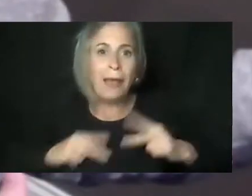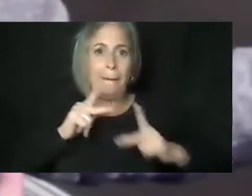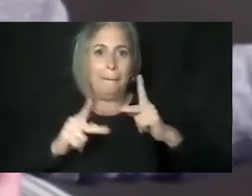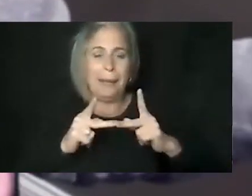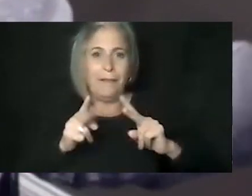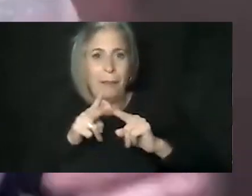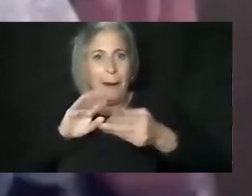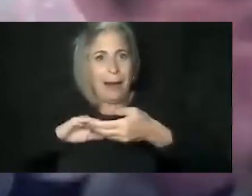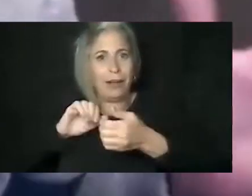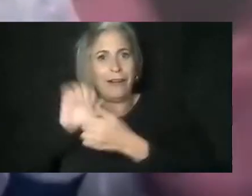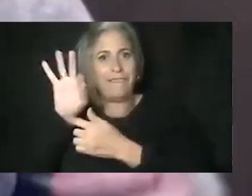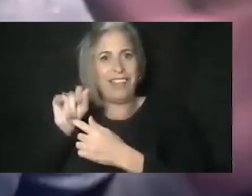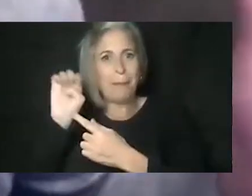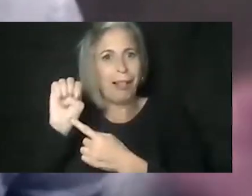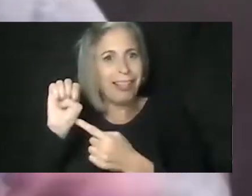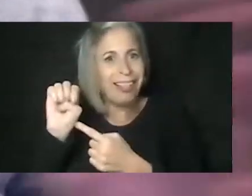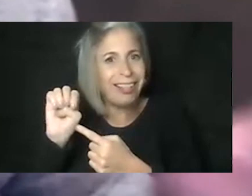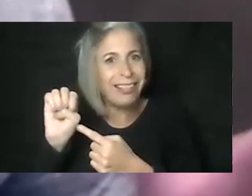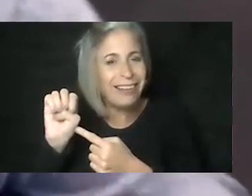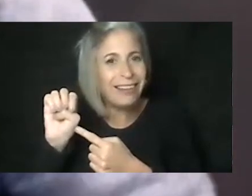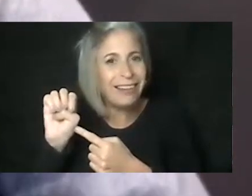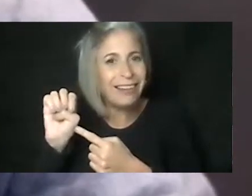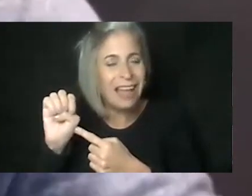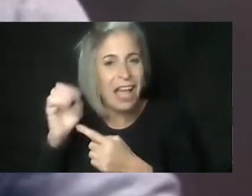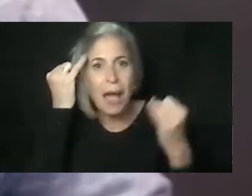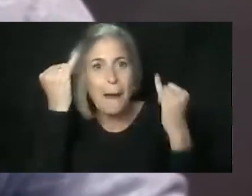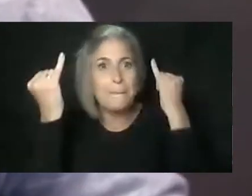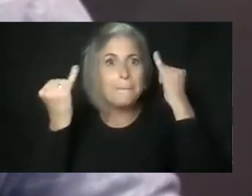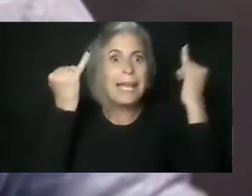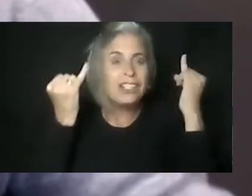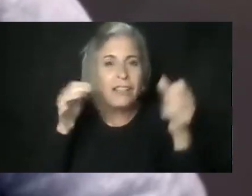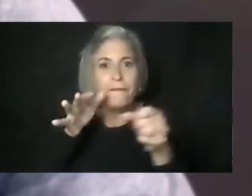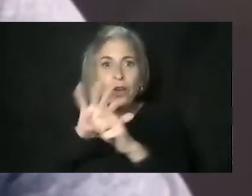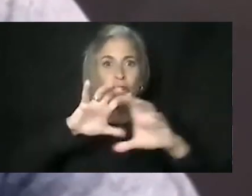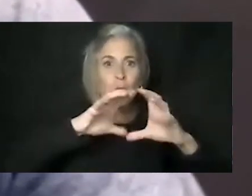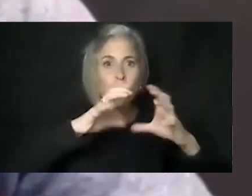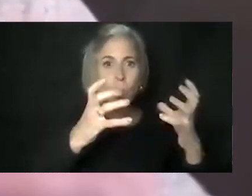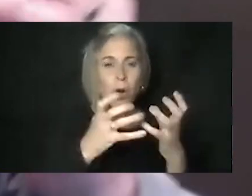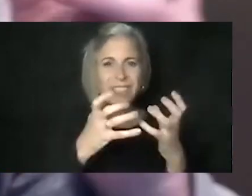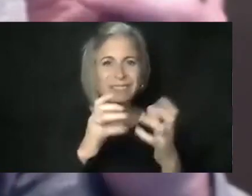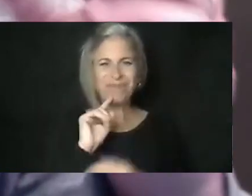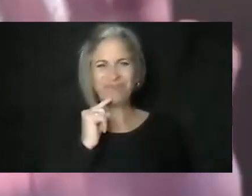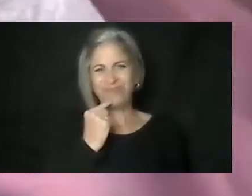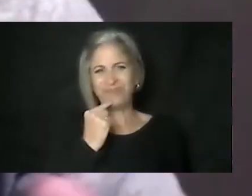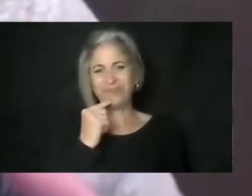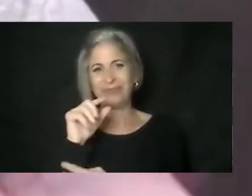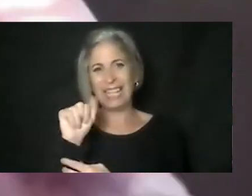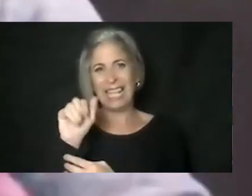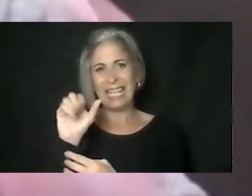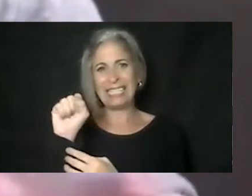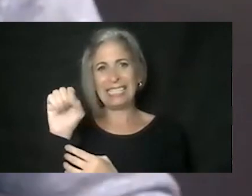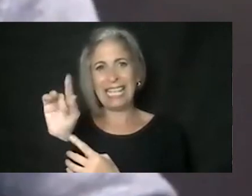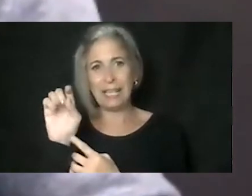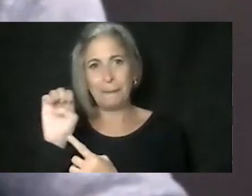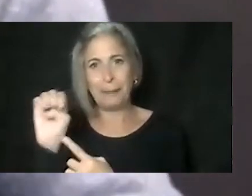partner Fable? Because imagine, I know the entire world is very soured on the idea of an Accessibility, but if Accessibility said,